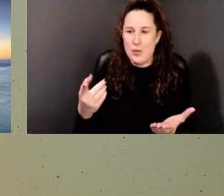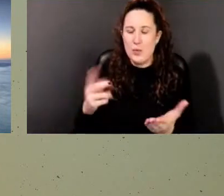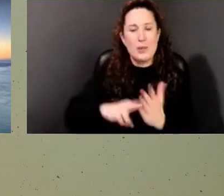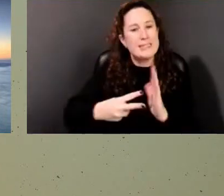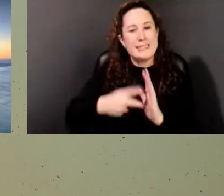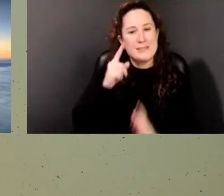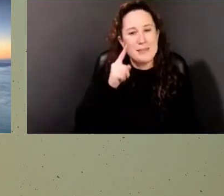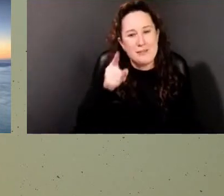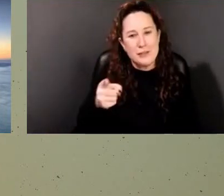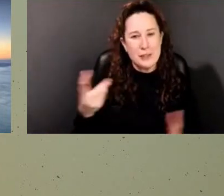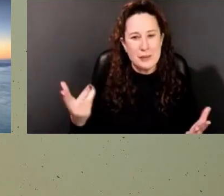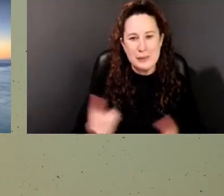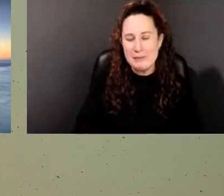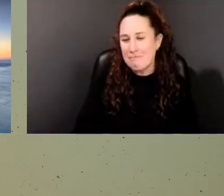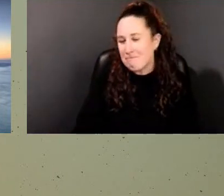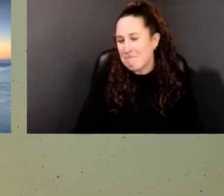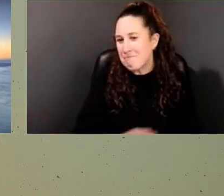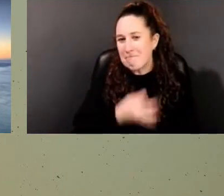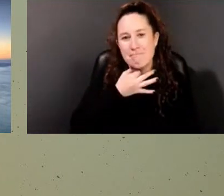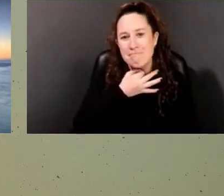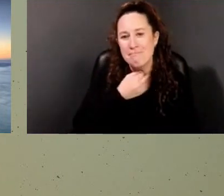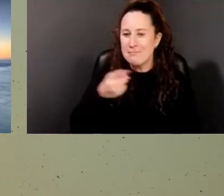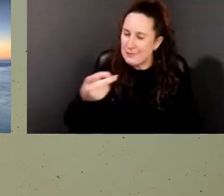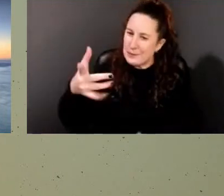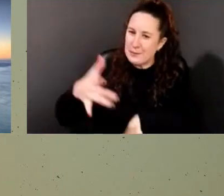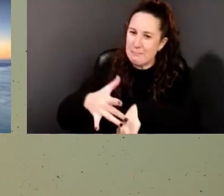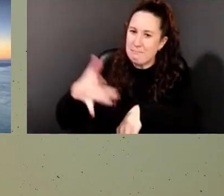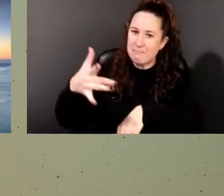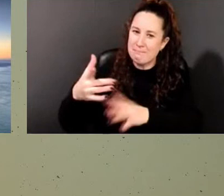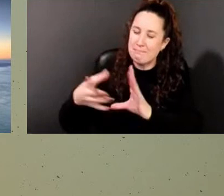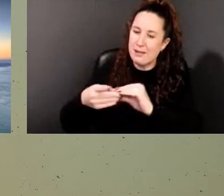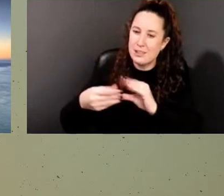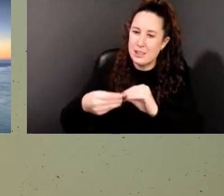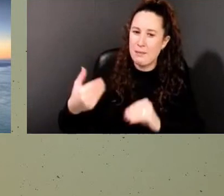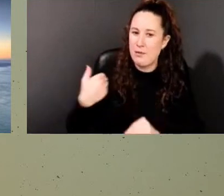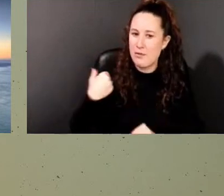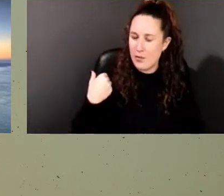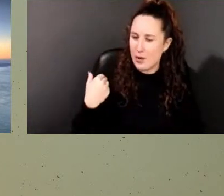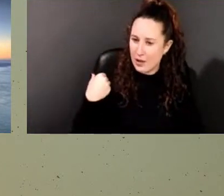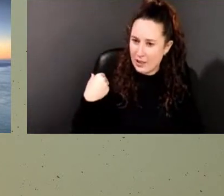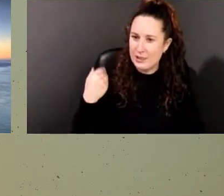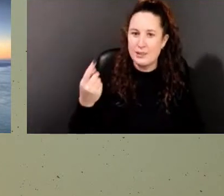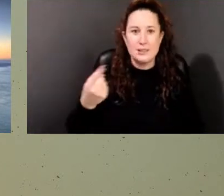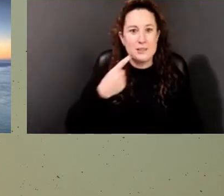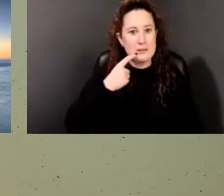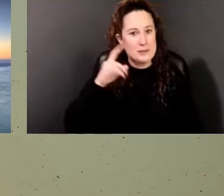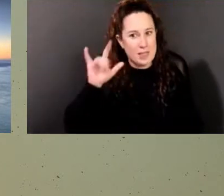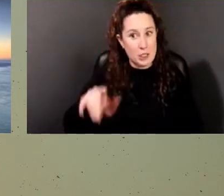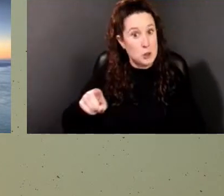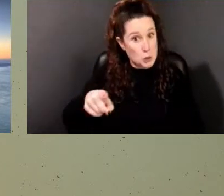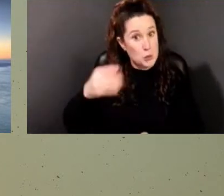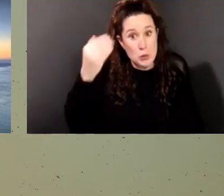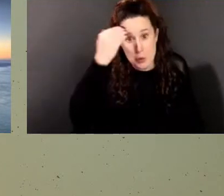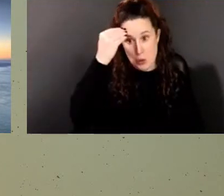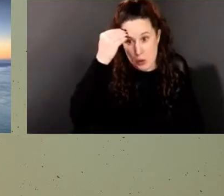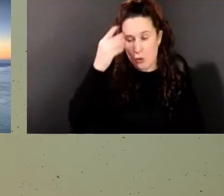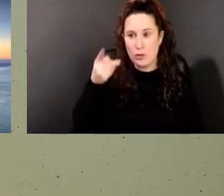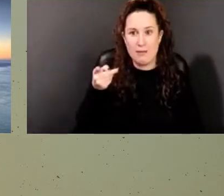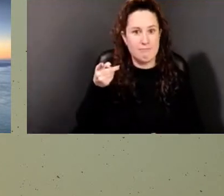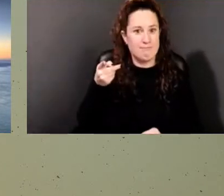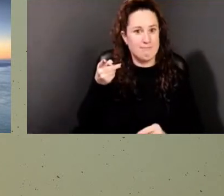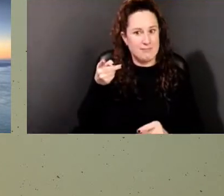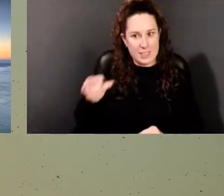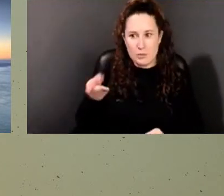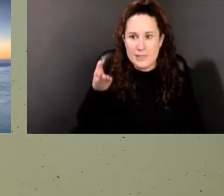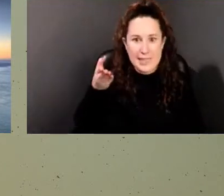you? You touched on it a little bit. You knew this existed for a lot of years and